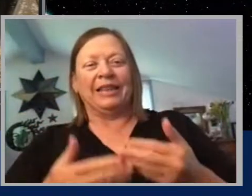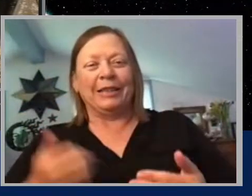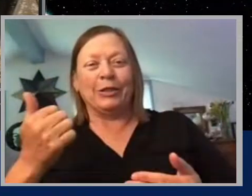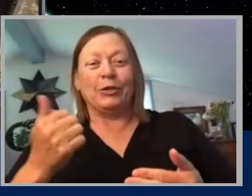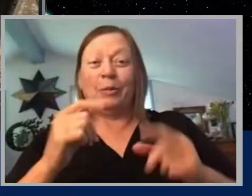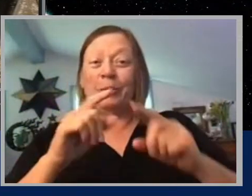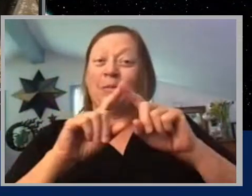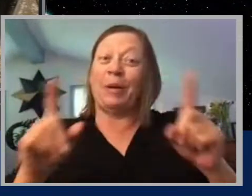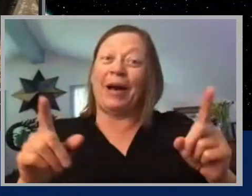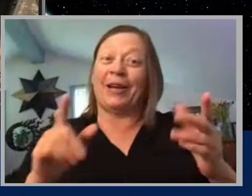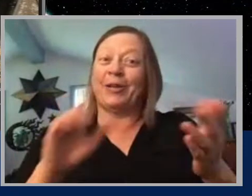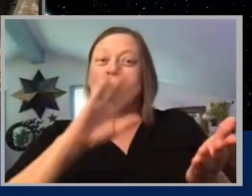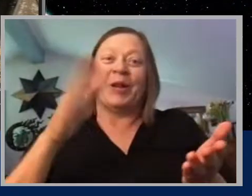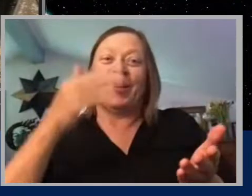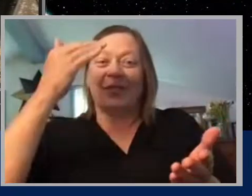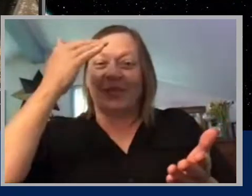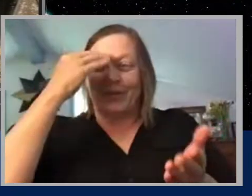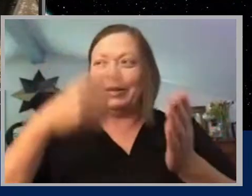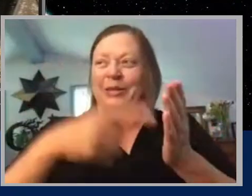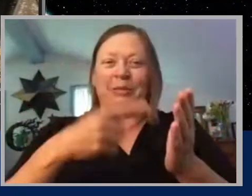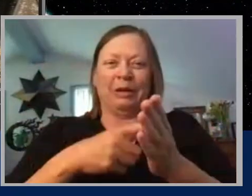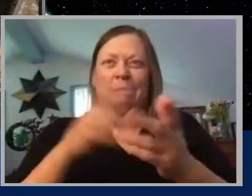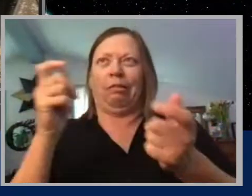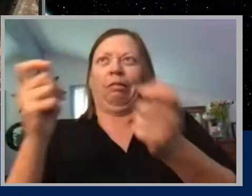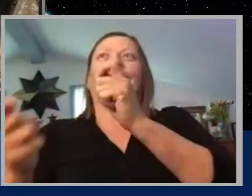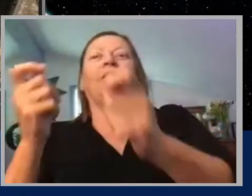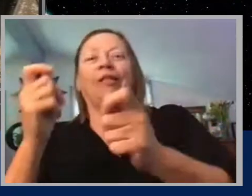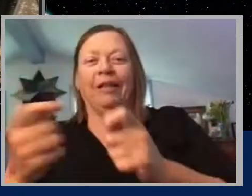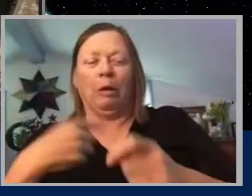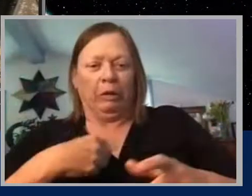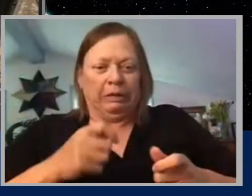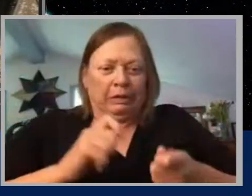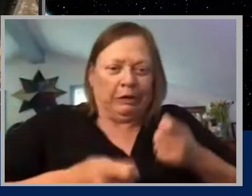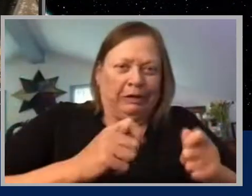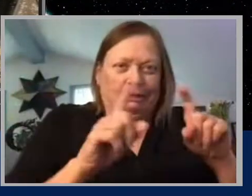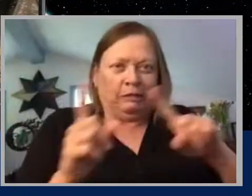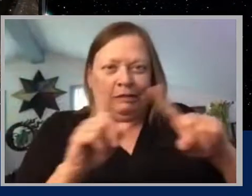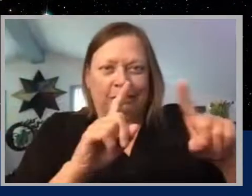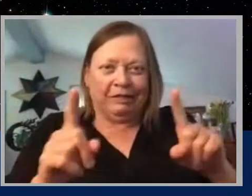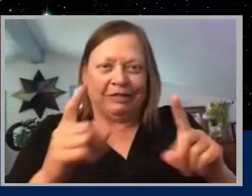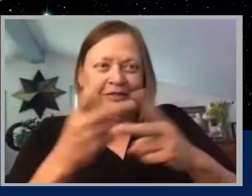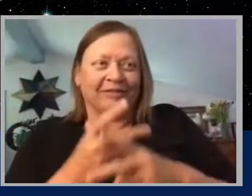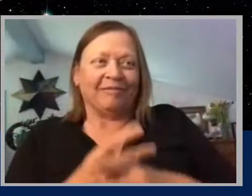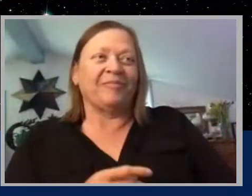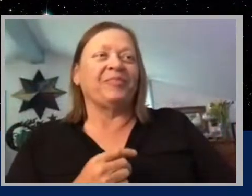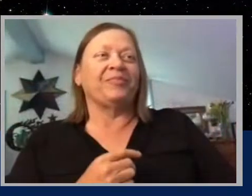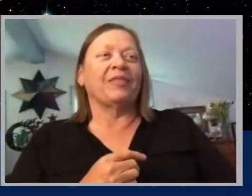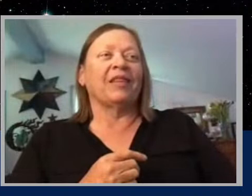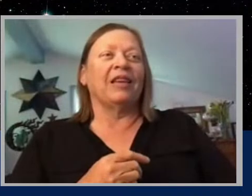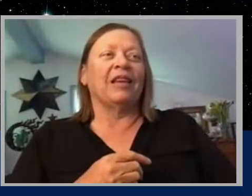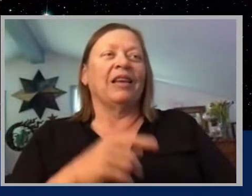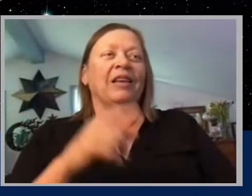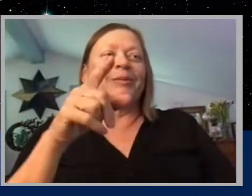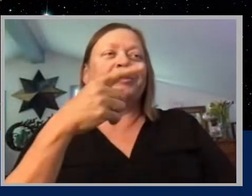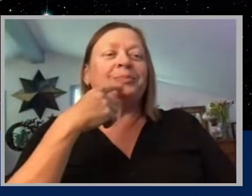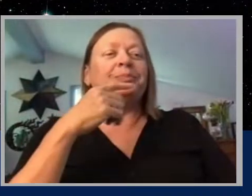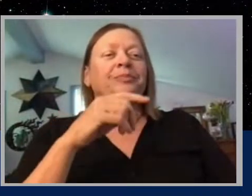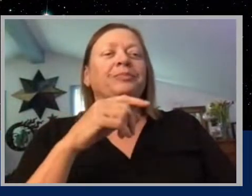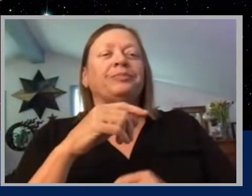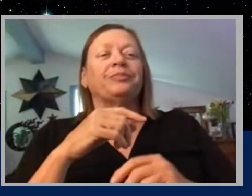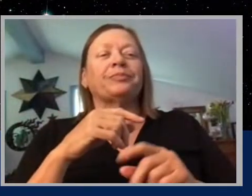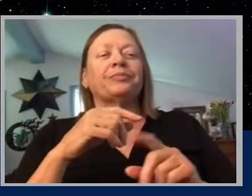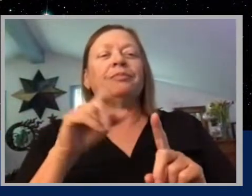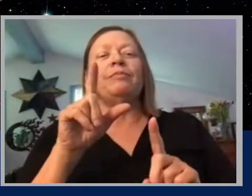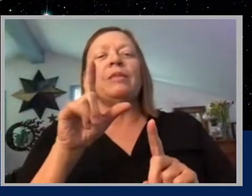and make you have to work a little bit harder to keep your balance. Makes sense. So Sam has very constraining, like she said, they